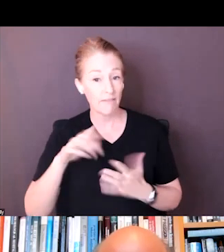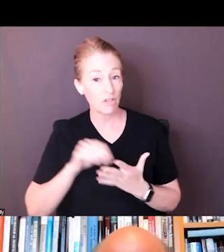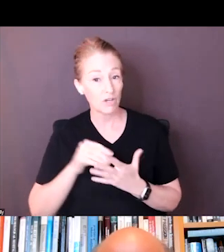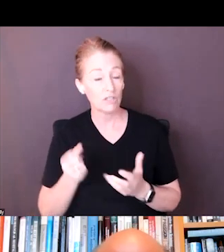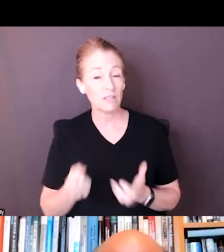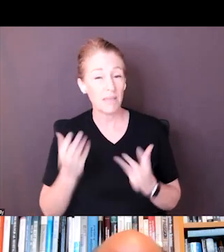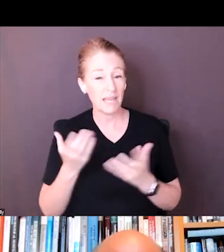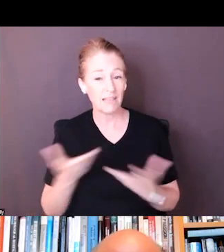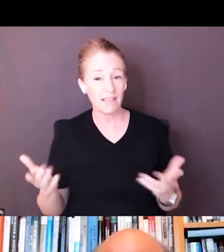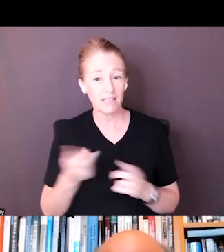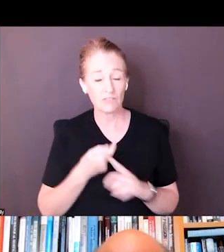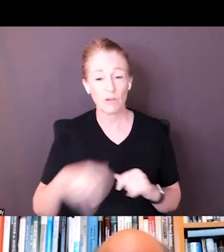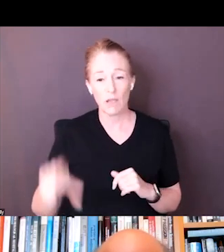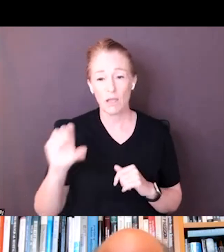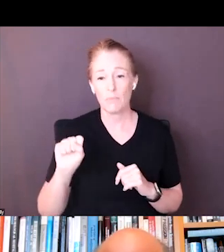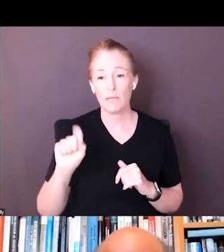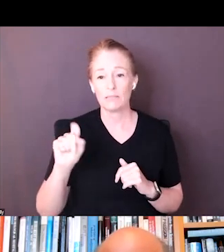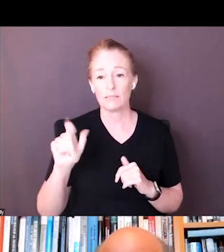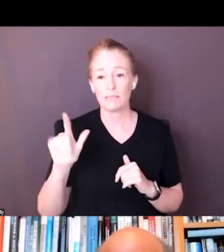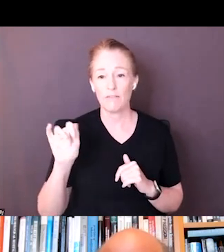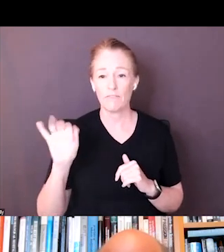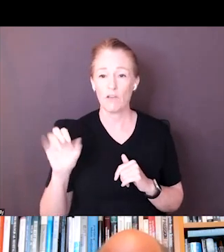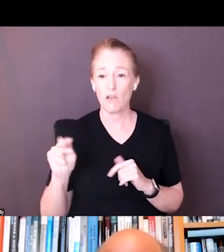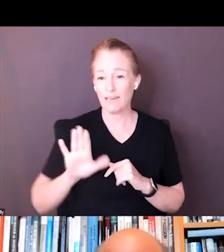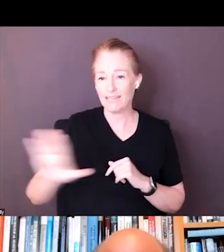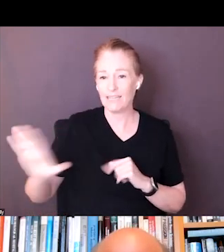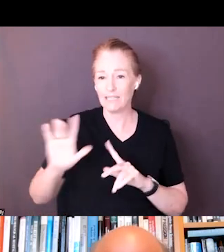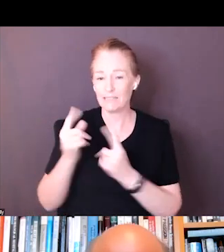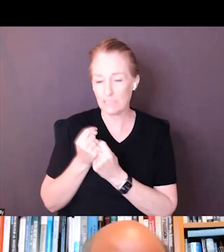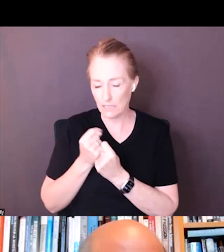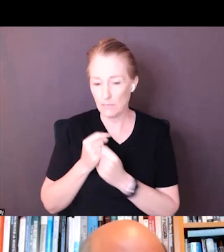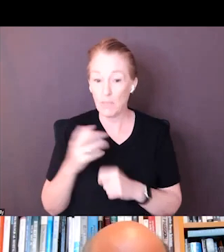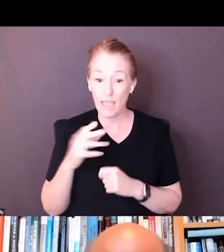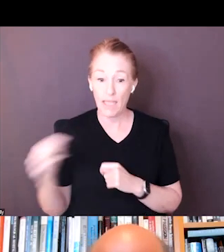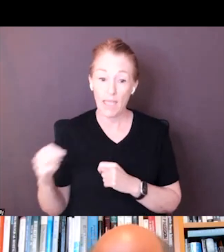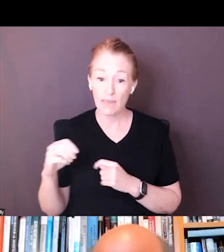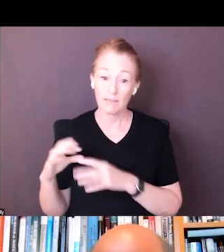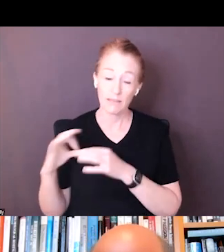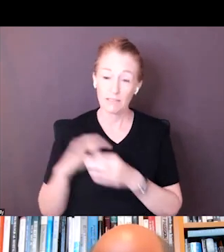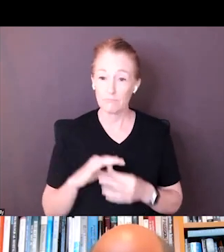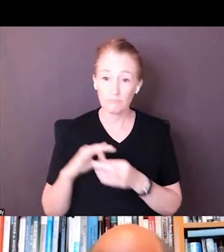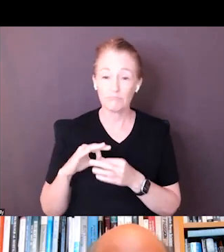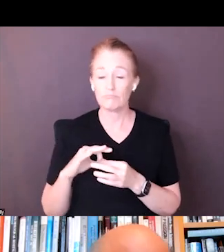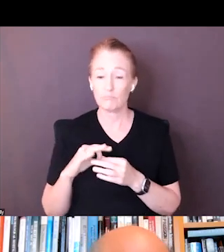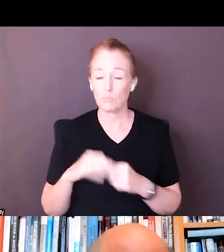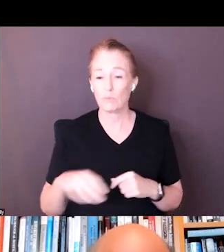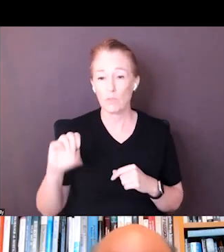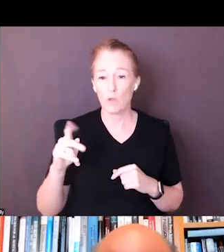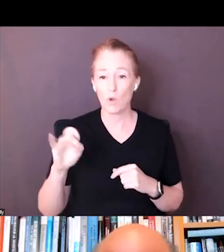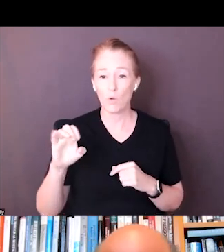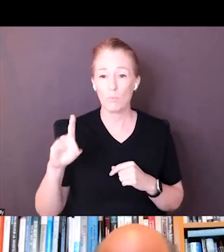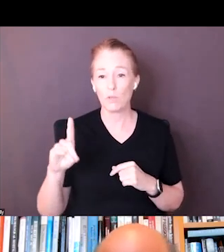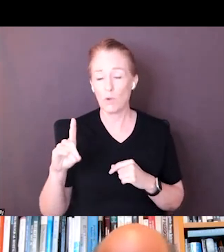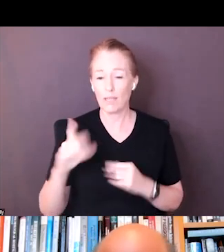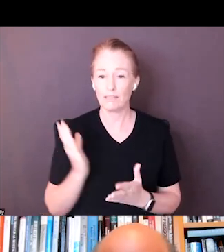project, including this phenomenon of how opioid stoppage is